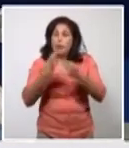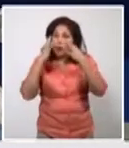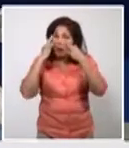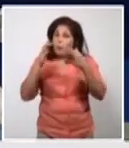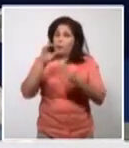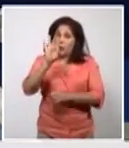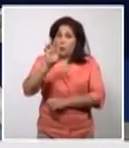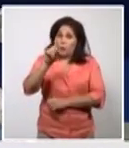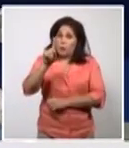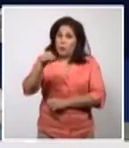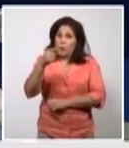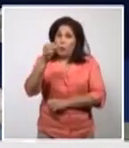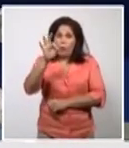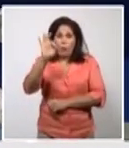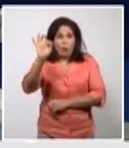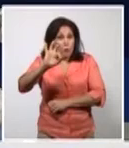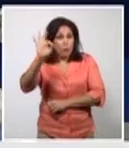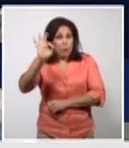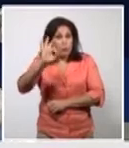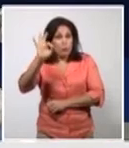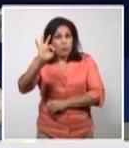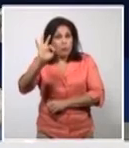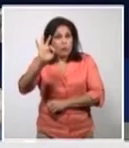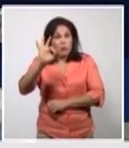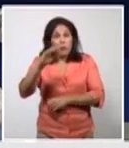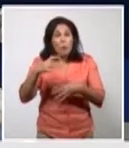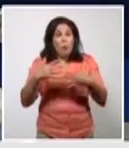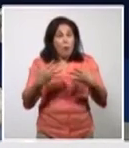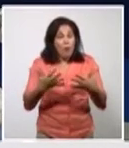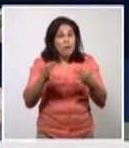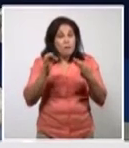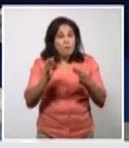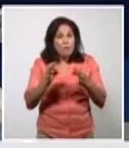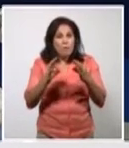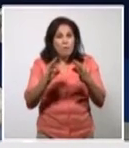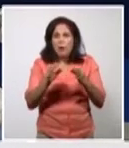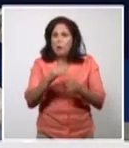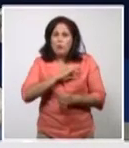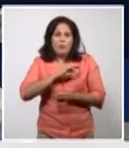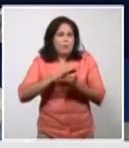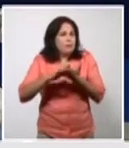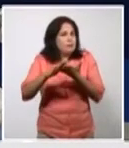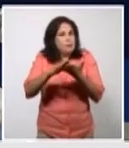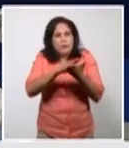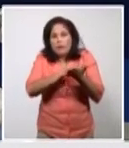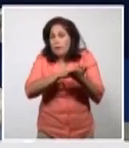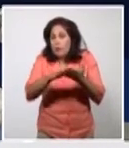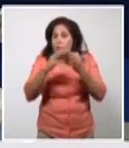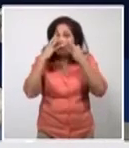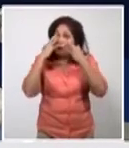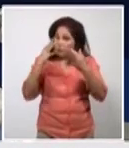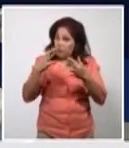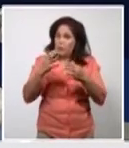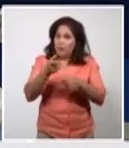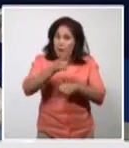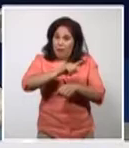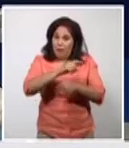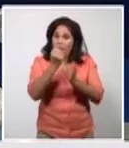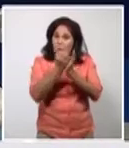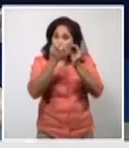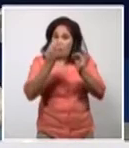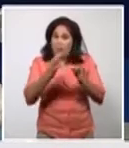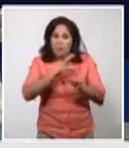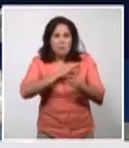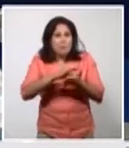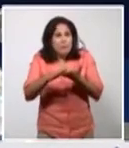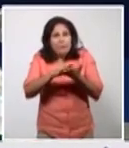It is important to note that 81.1% of the newly diagnosed cases yesterday